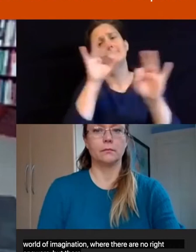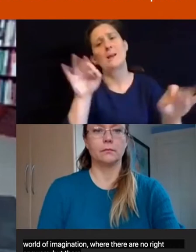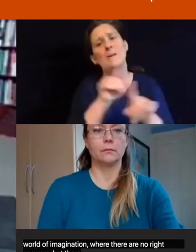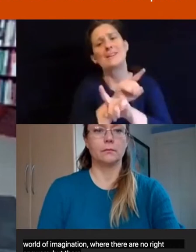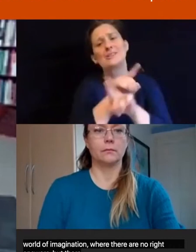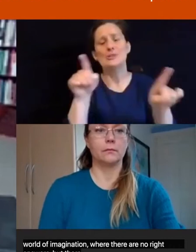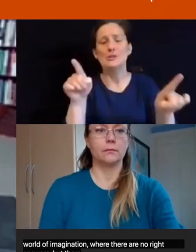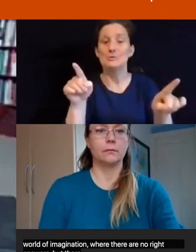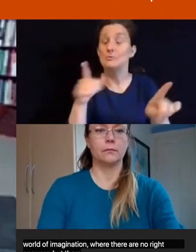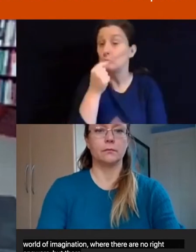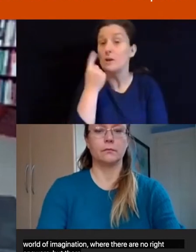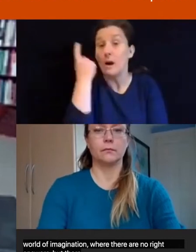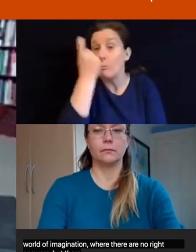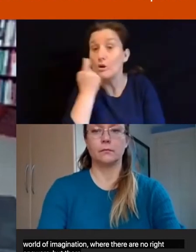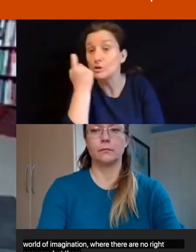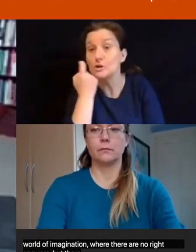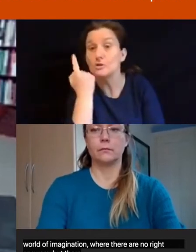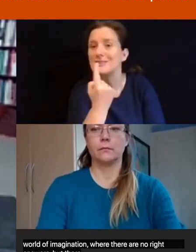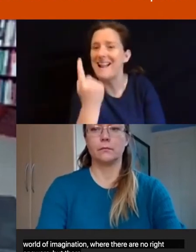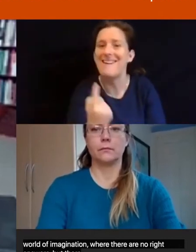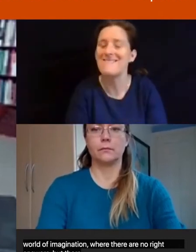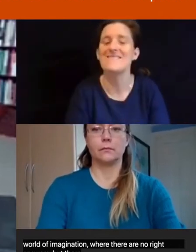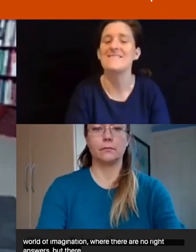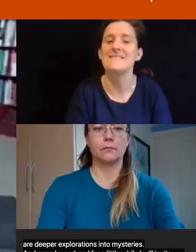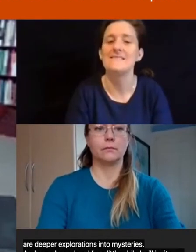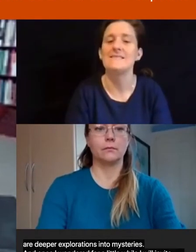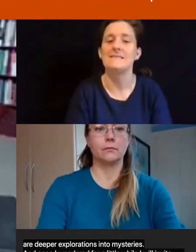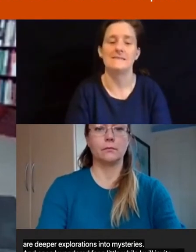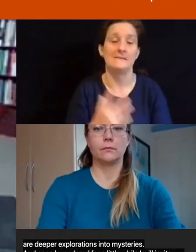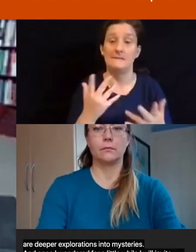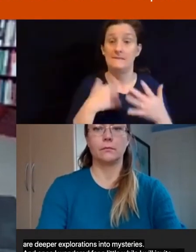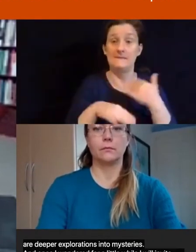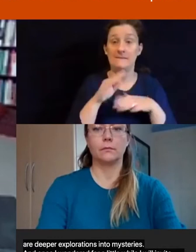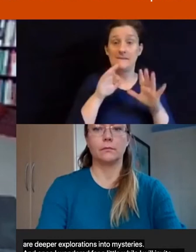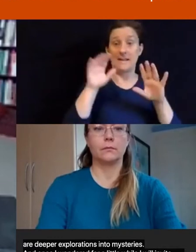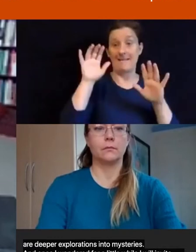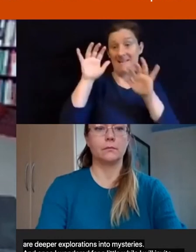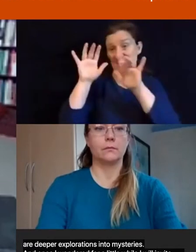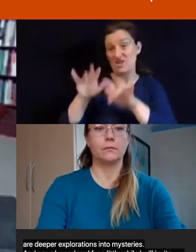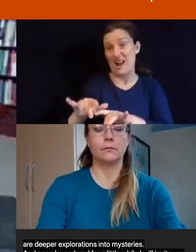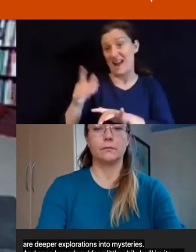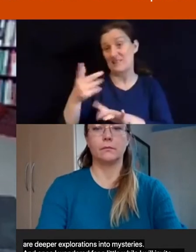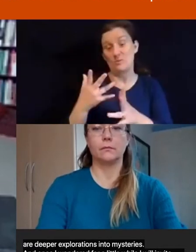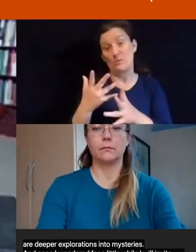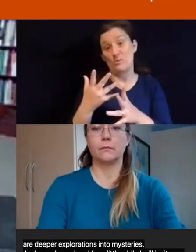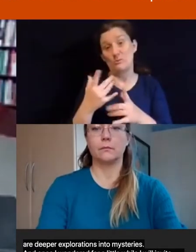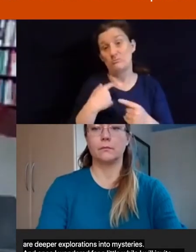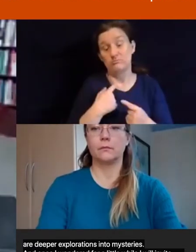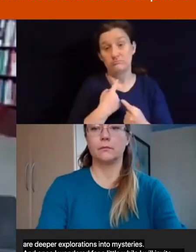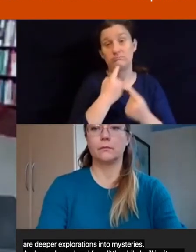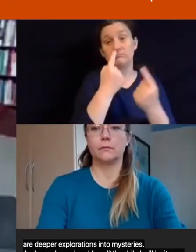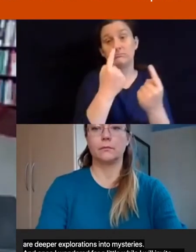things. You can wonder yourselves, and you can do that in the chat, or you can do that out loud. I'll